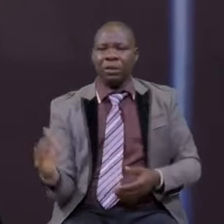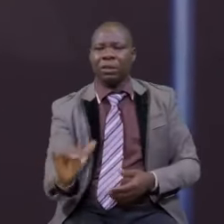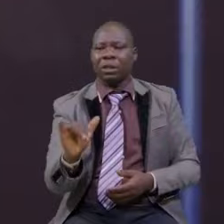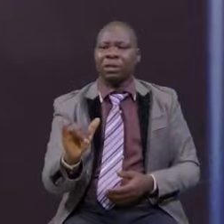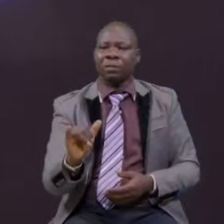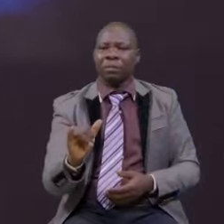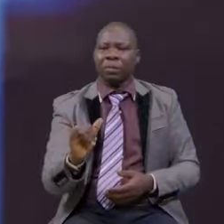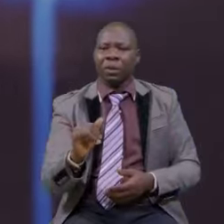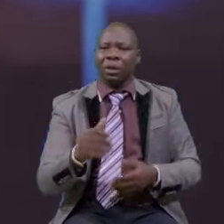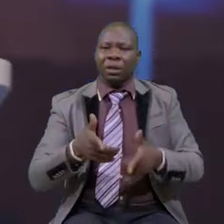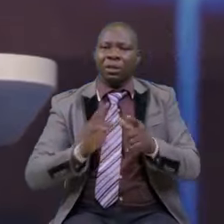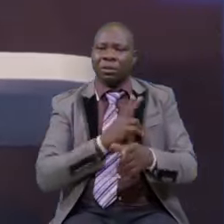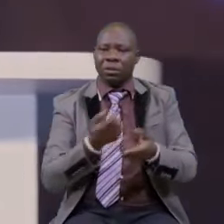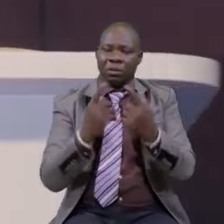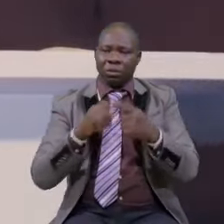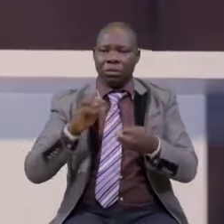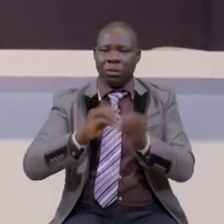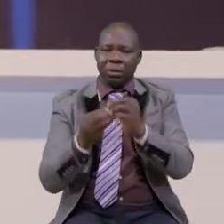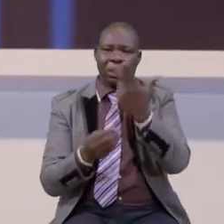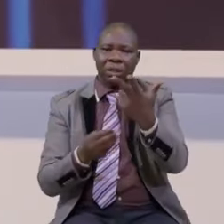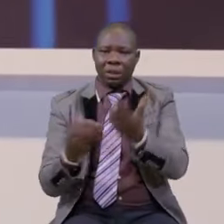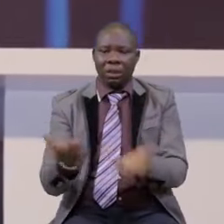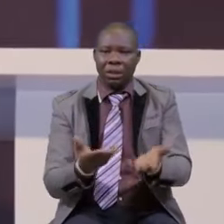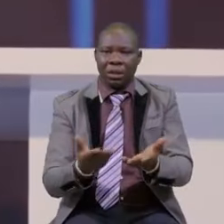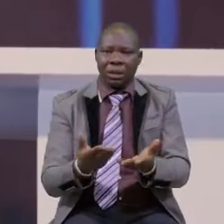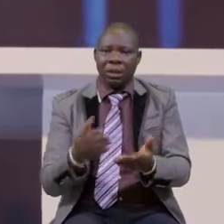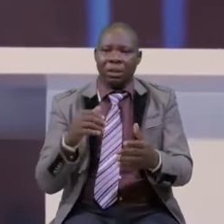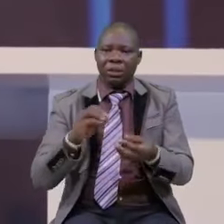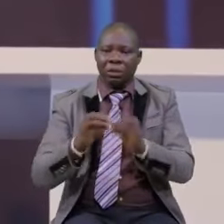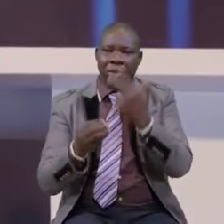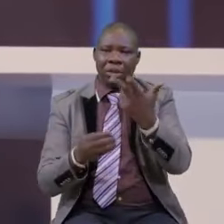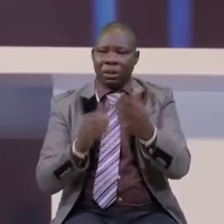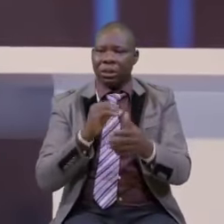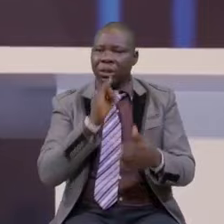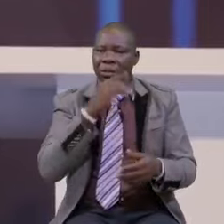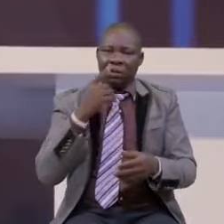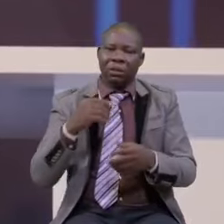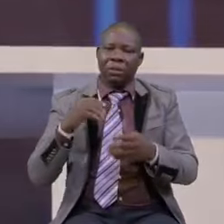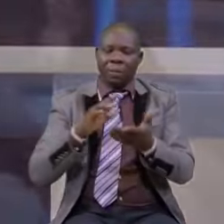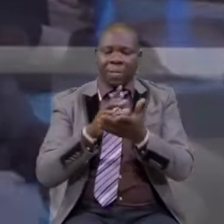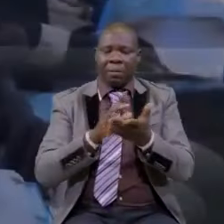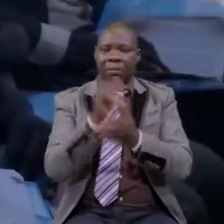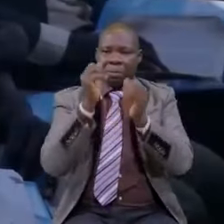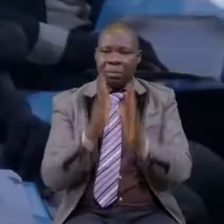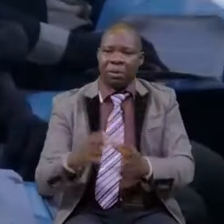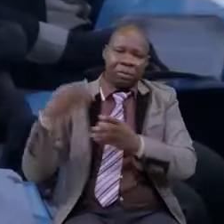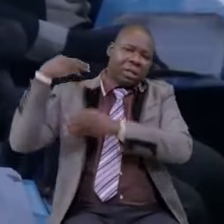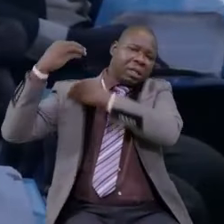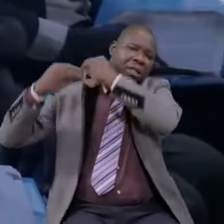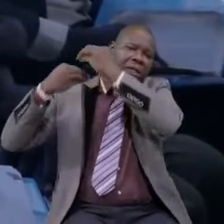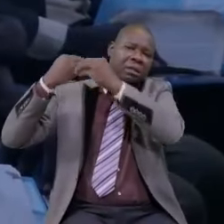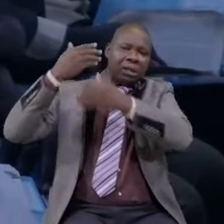Let's come to number three here. Number three is the believer's inheritance beyond